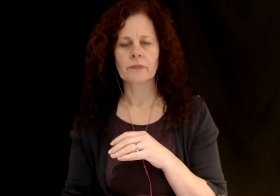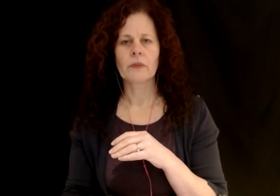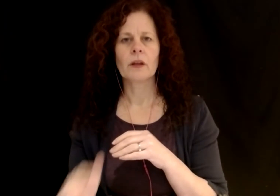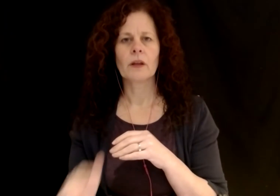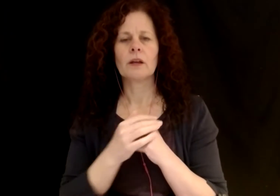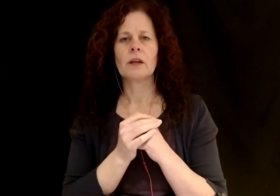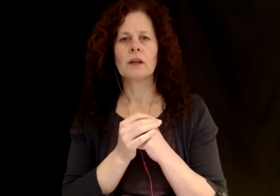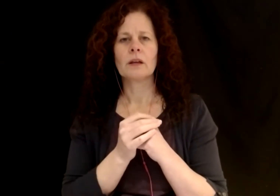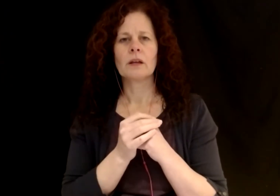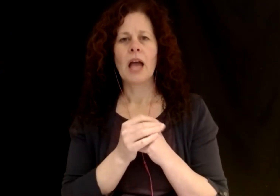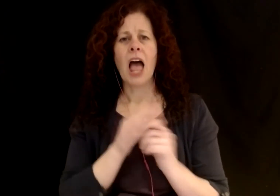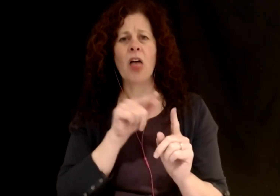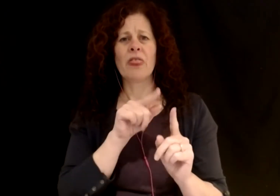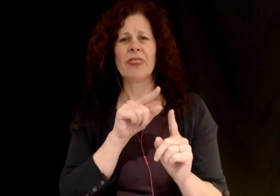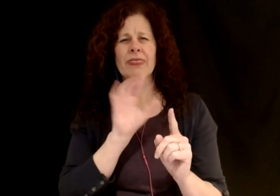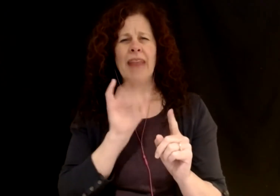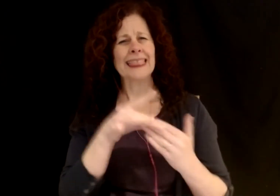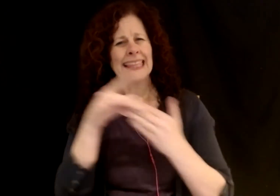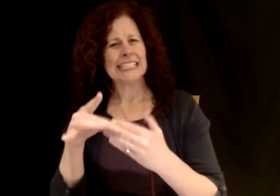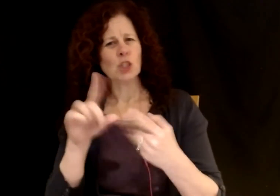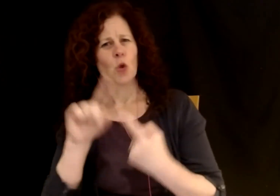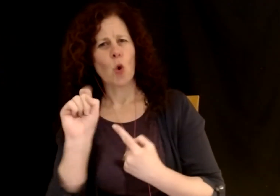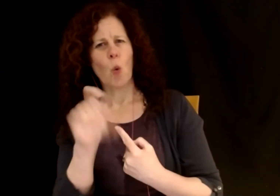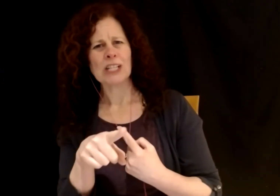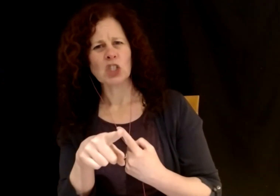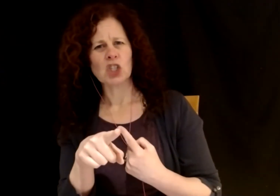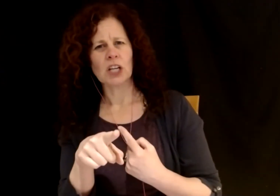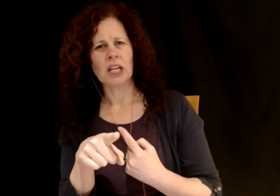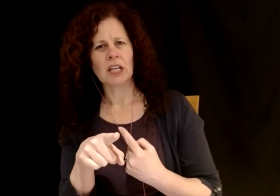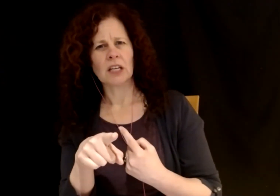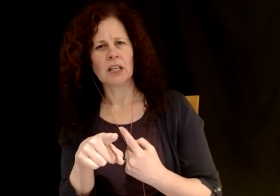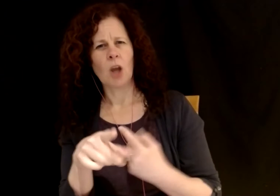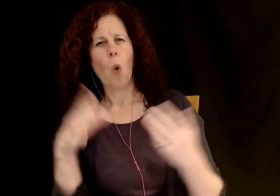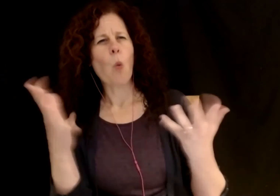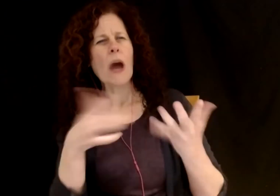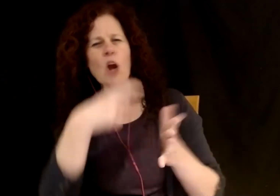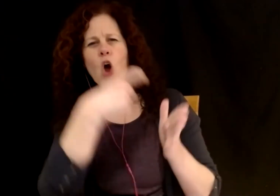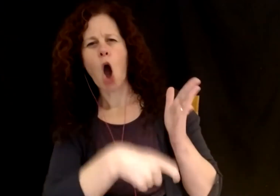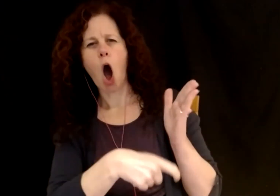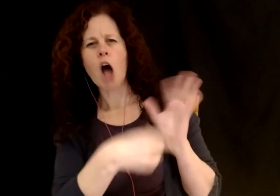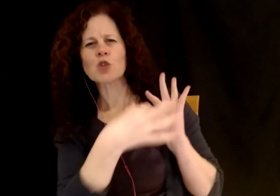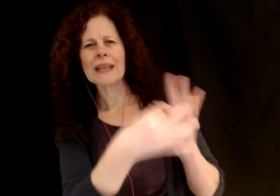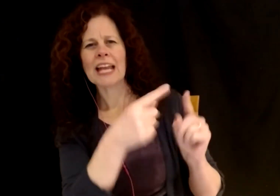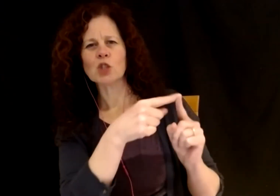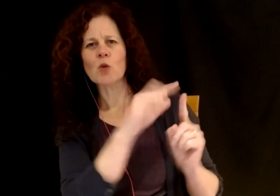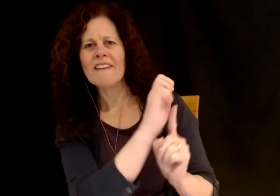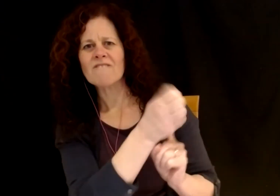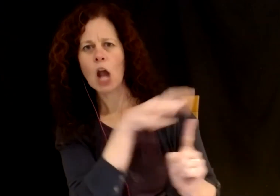becomes, what are the other costs relative to the environment, relative